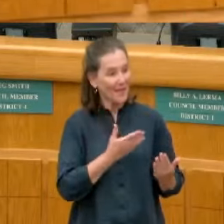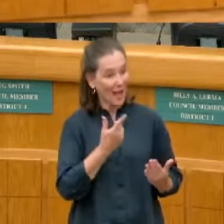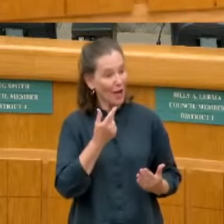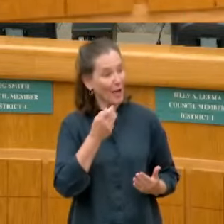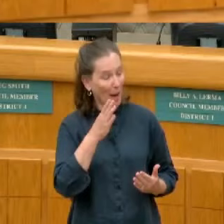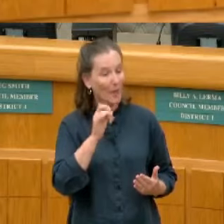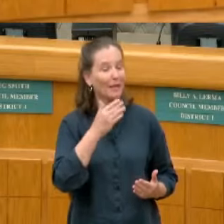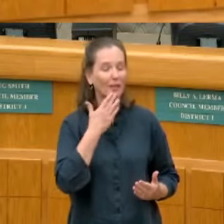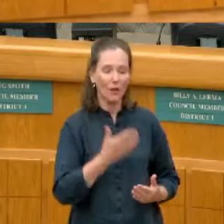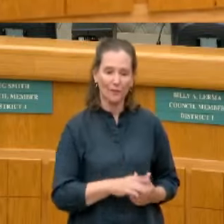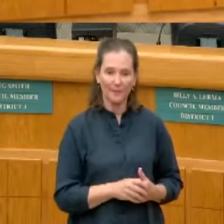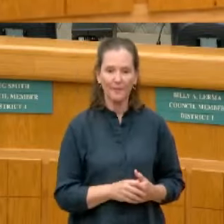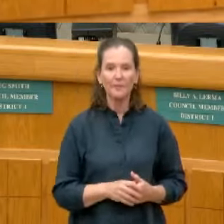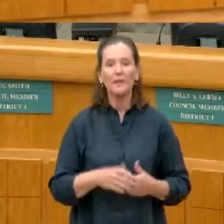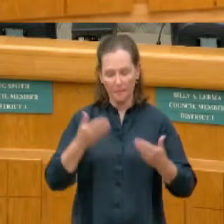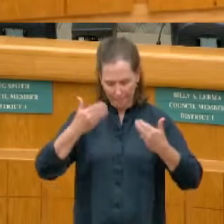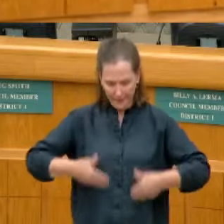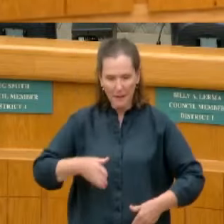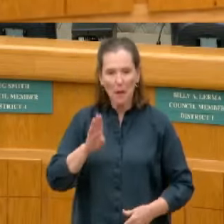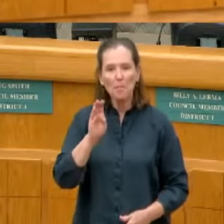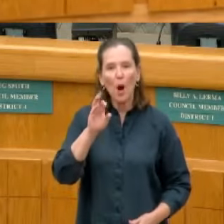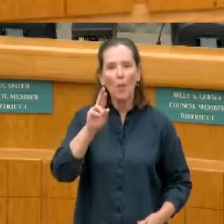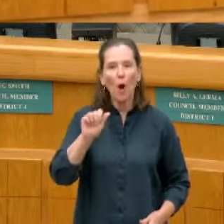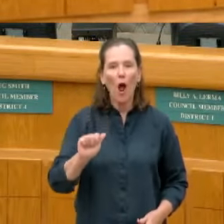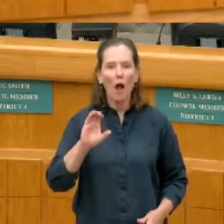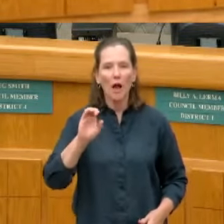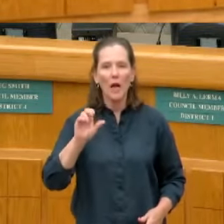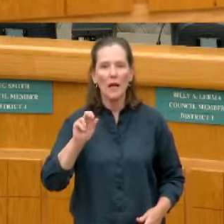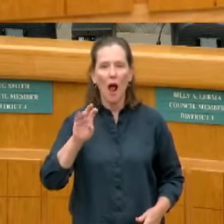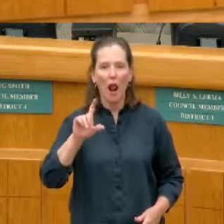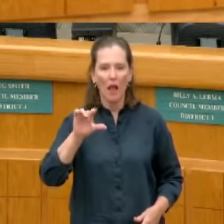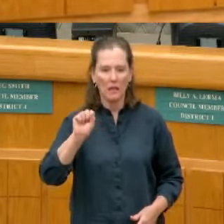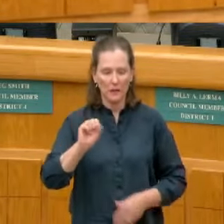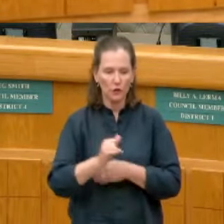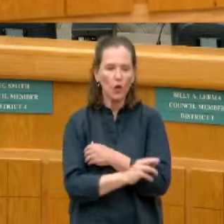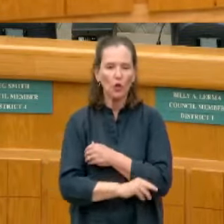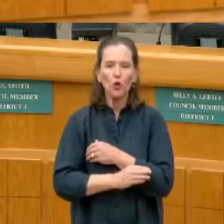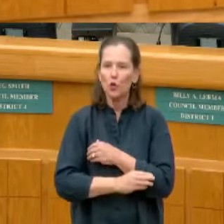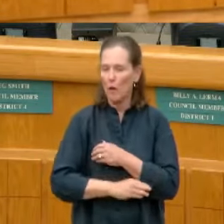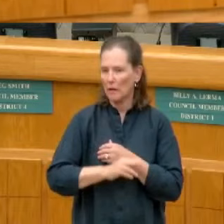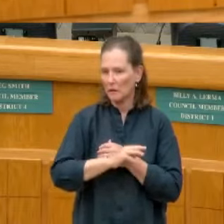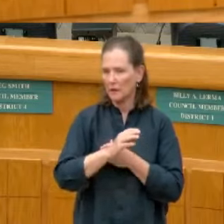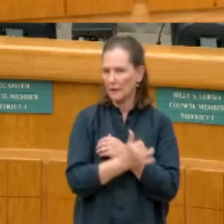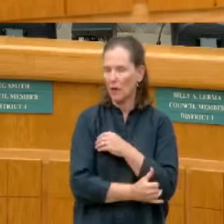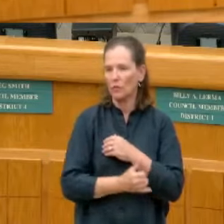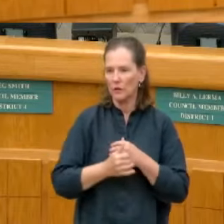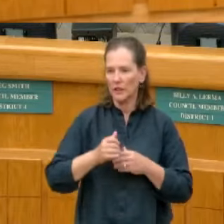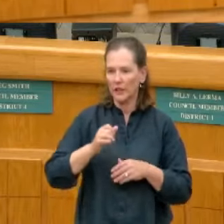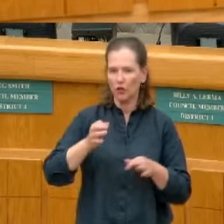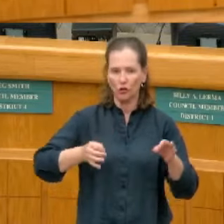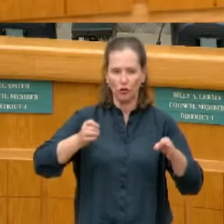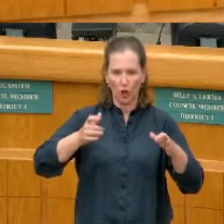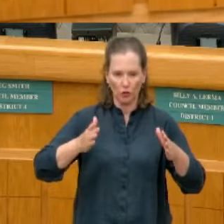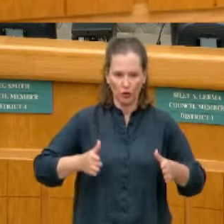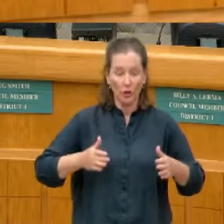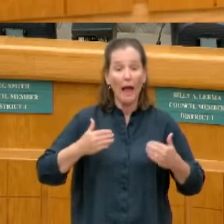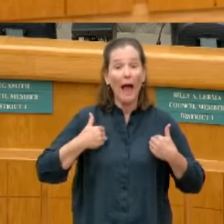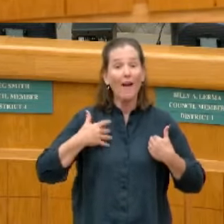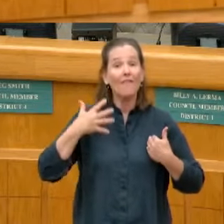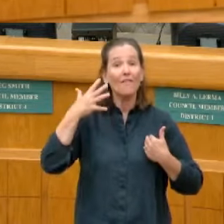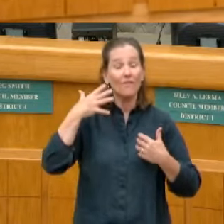Gracias, Gaby. Barbara Canales, Nueces County Judge. I have 5 topics that I think are